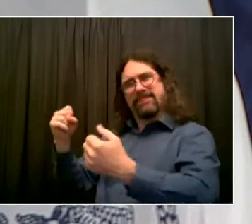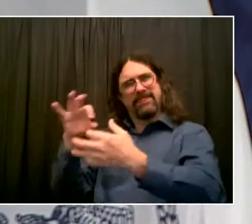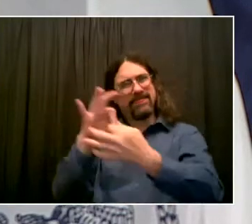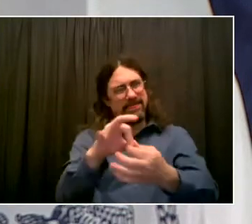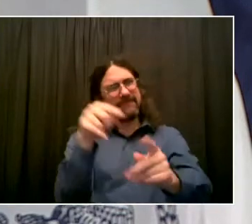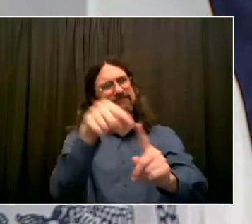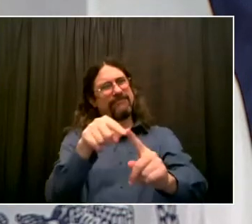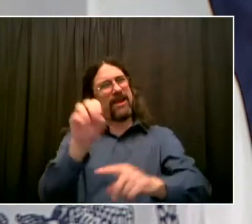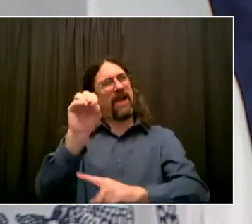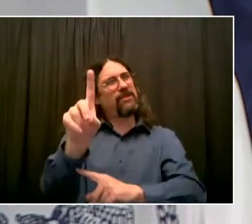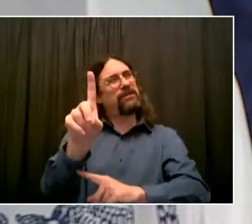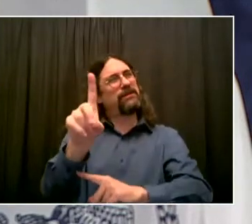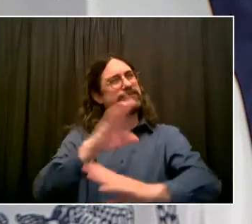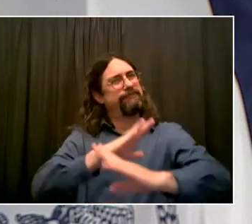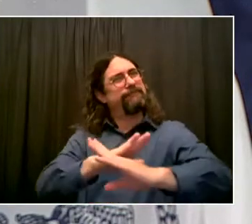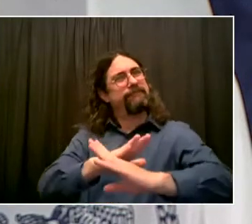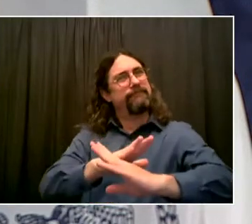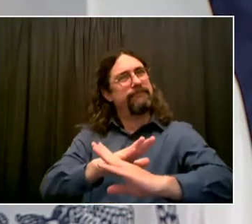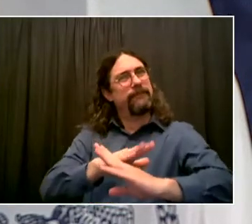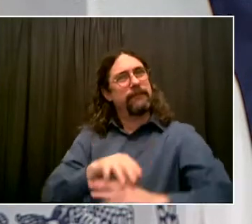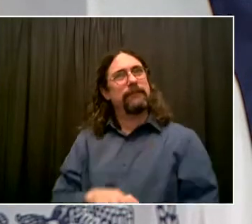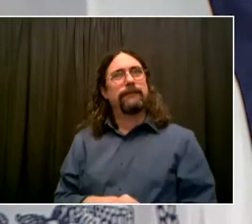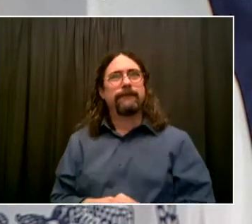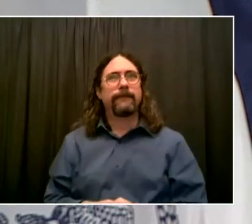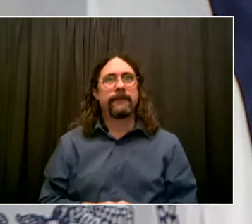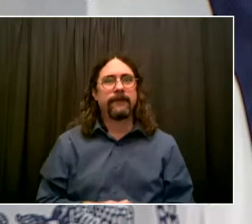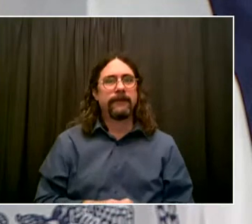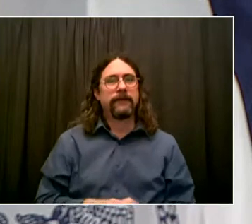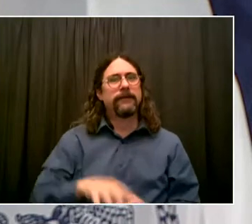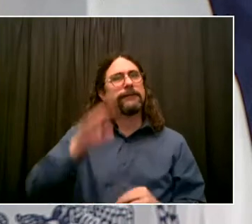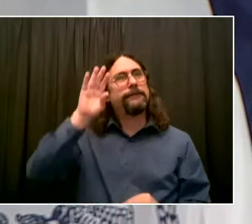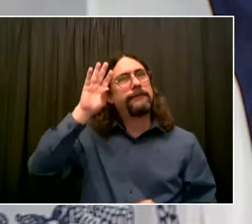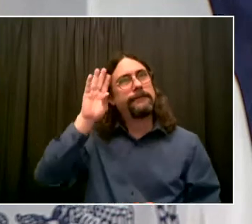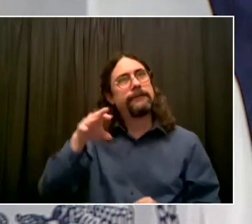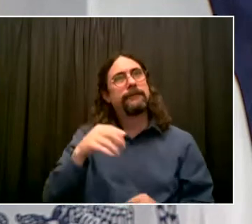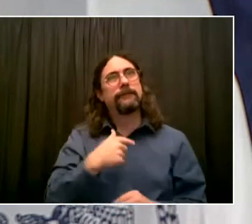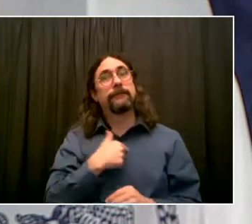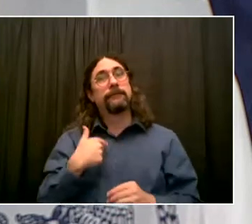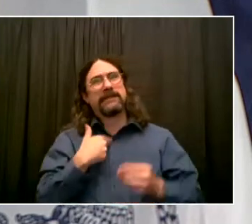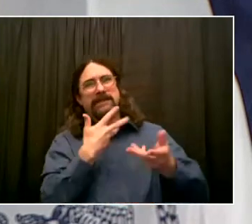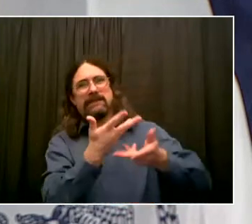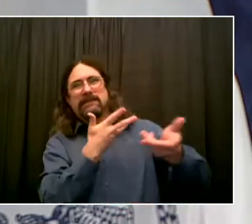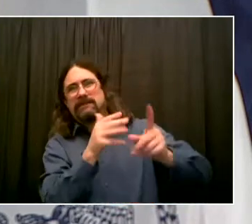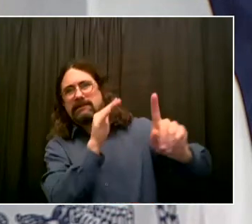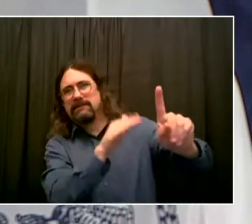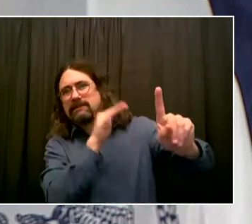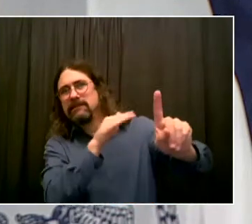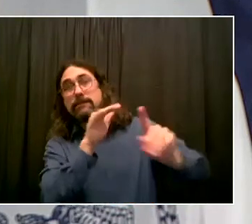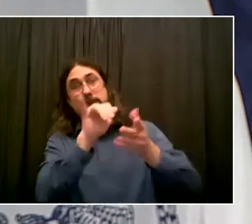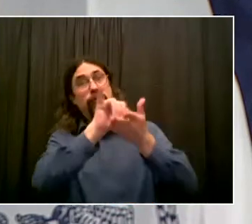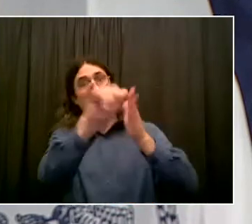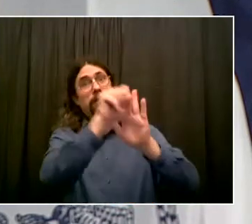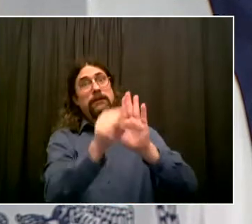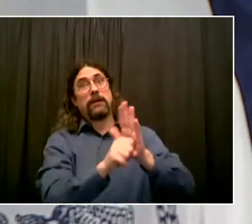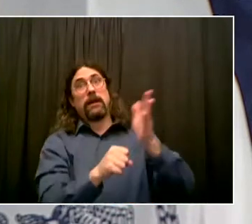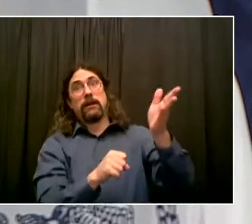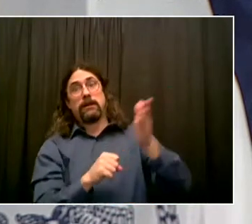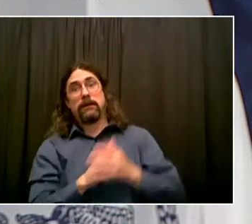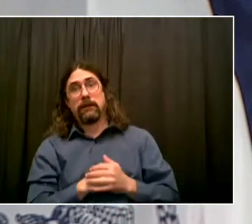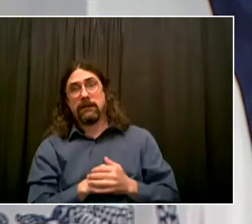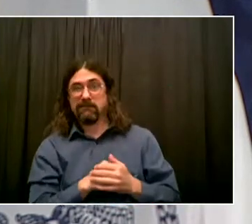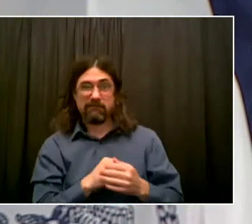York. We'll check the exact date, Sydney. Our team will get it to you today. I believe it's been almost 2 years or even more